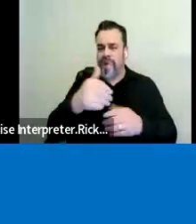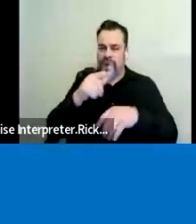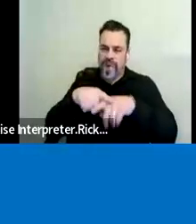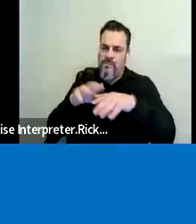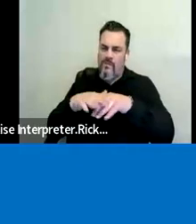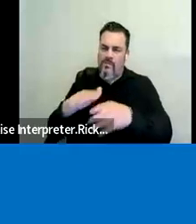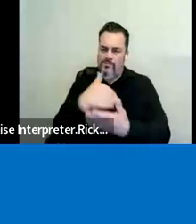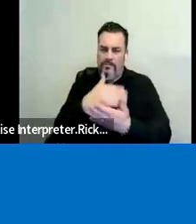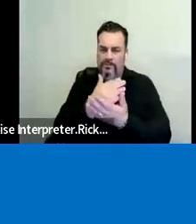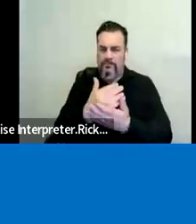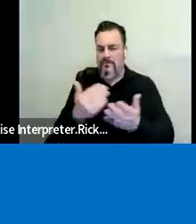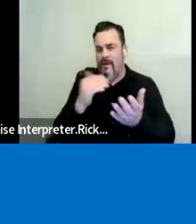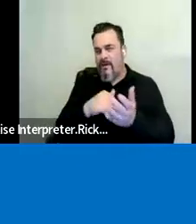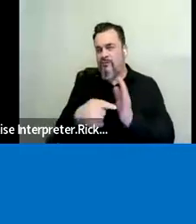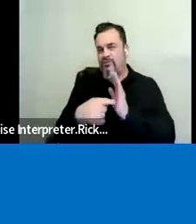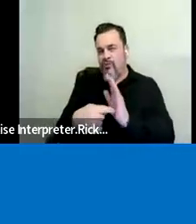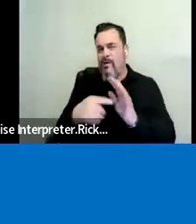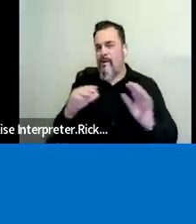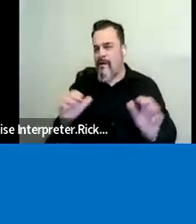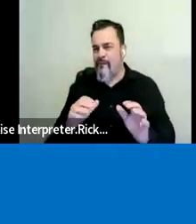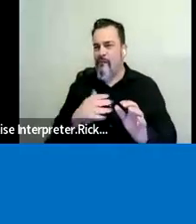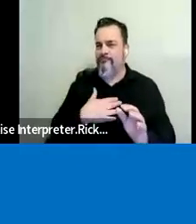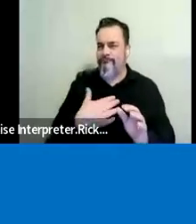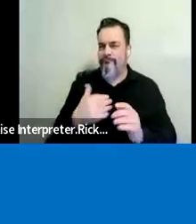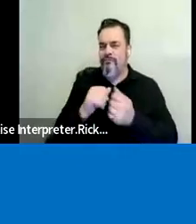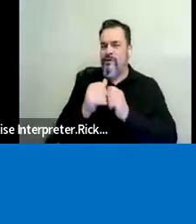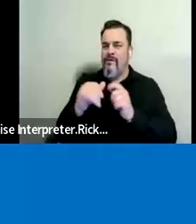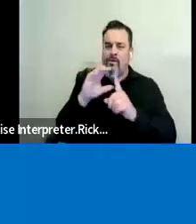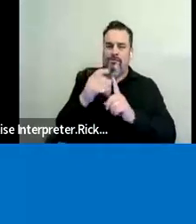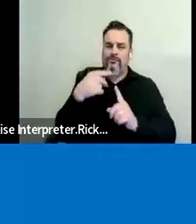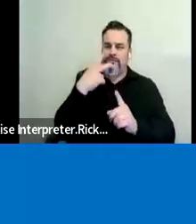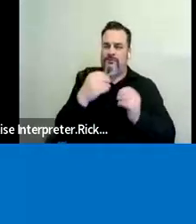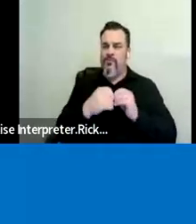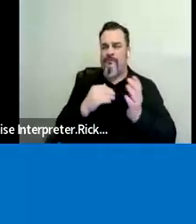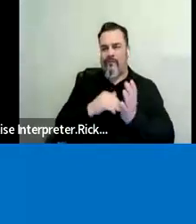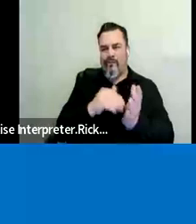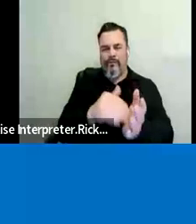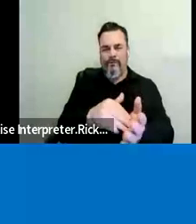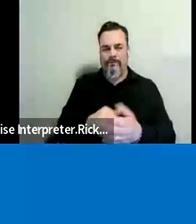budget. Again, it's showing the effort, it's changing the culture so that we're seeing it more frequently.